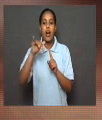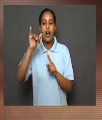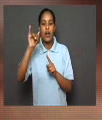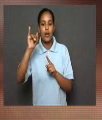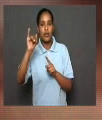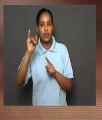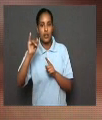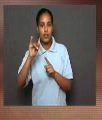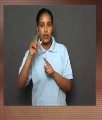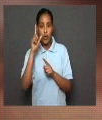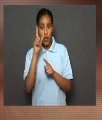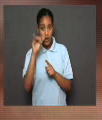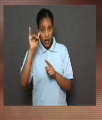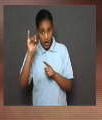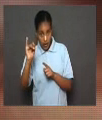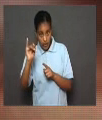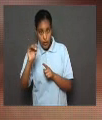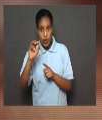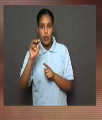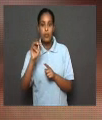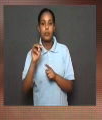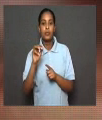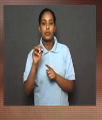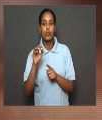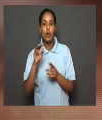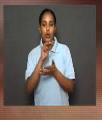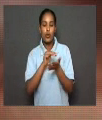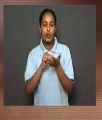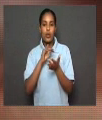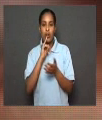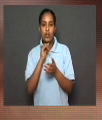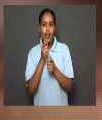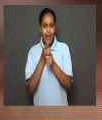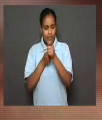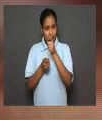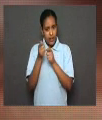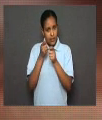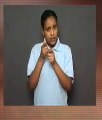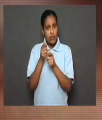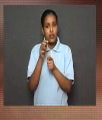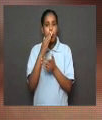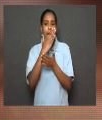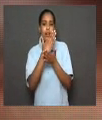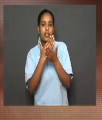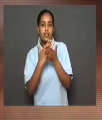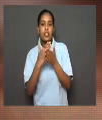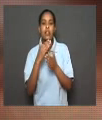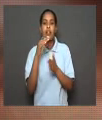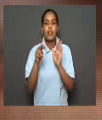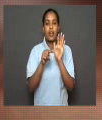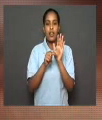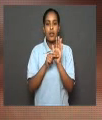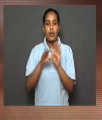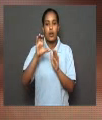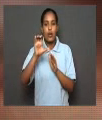iodine end of one iodine monochloride molecule is attracted to the partially